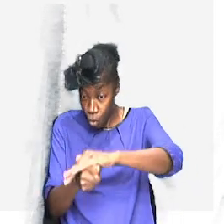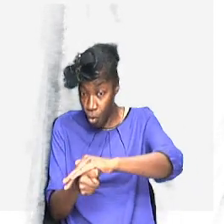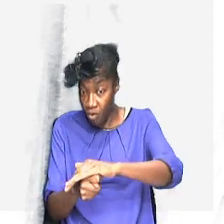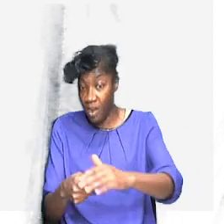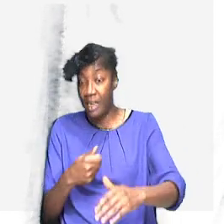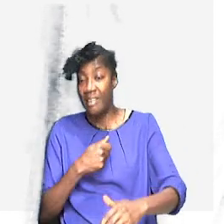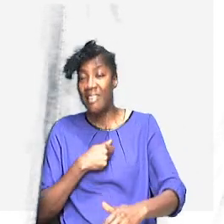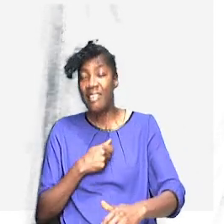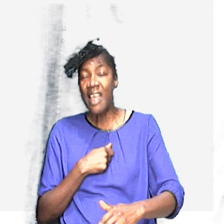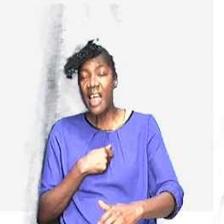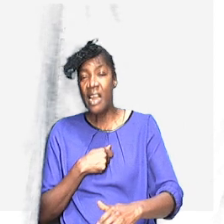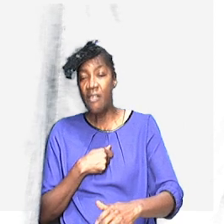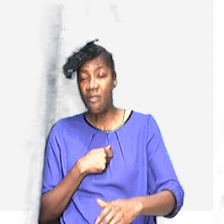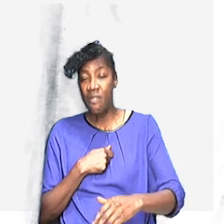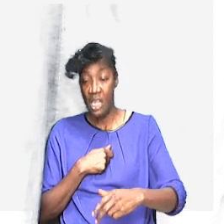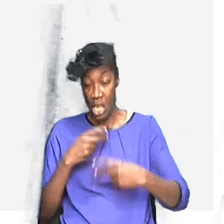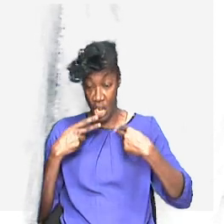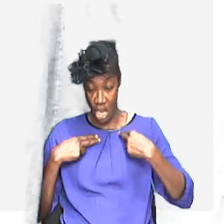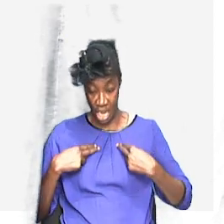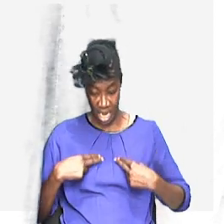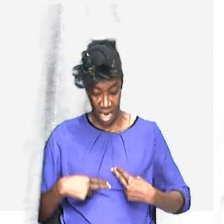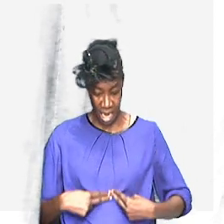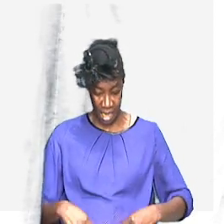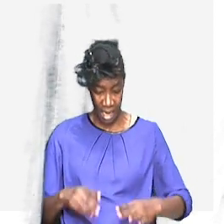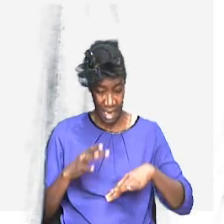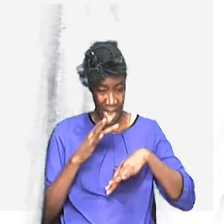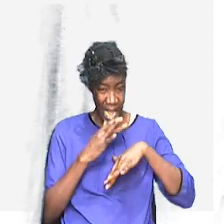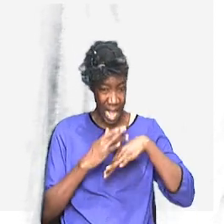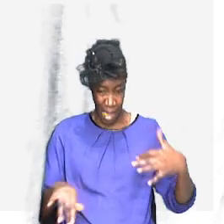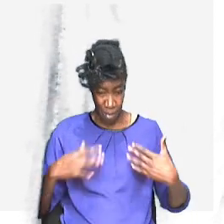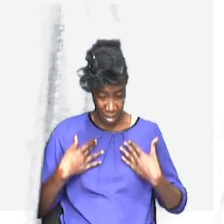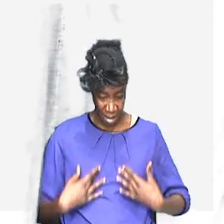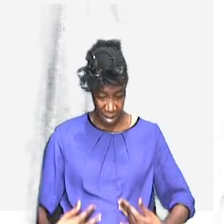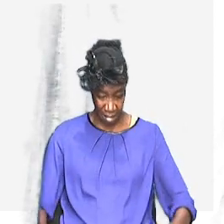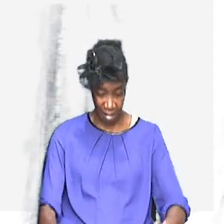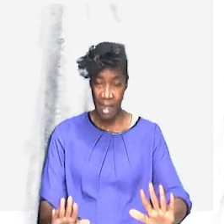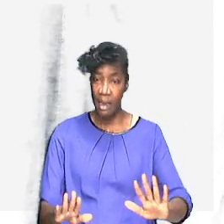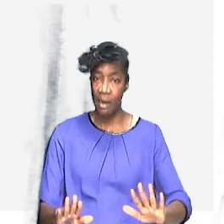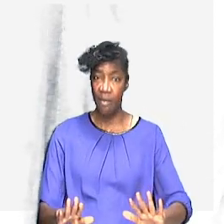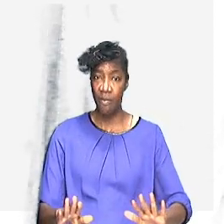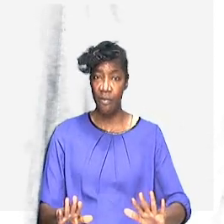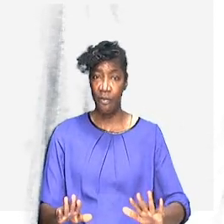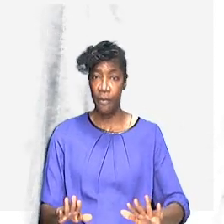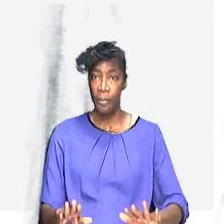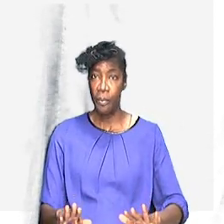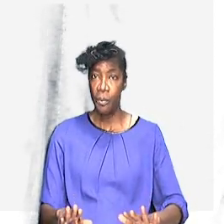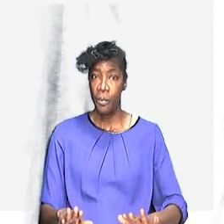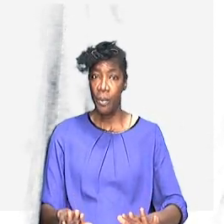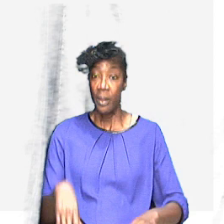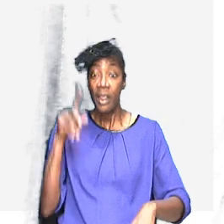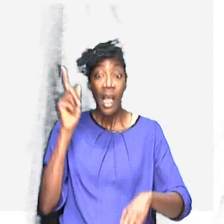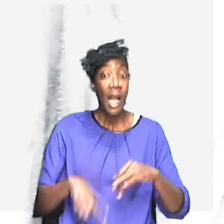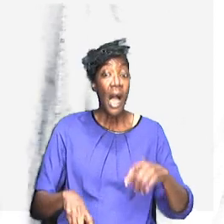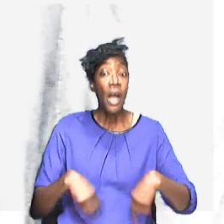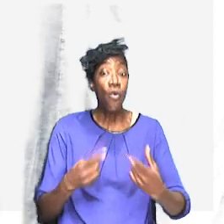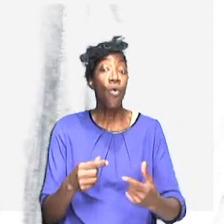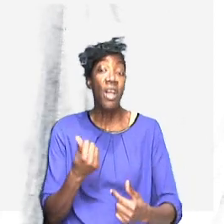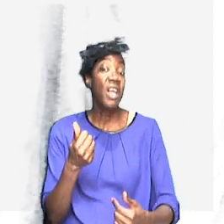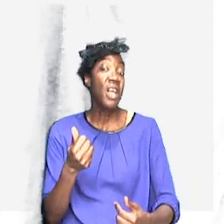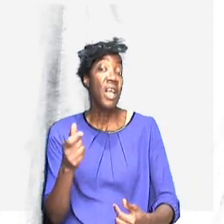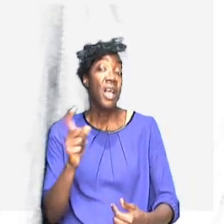being in a state of nakedness. And we realize that the effort of men, amen, is it can't get it anywhere. We looked